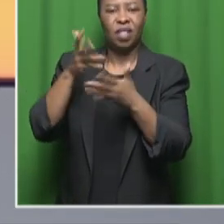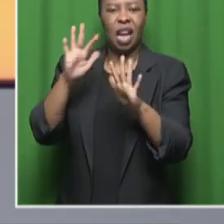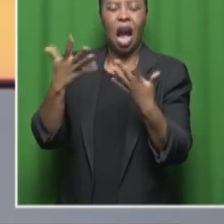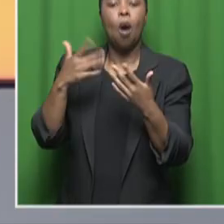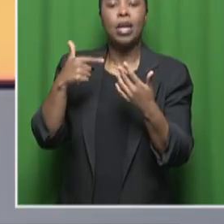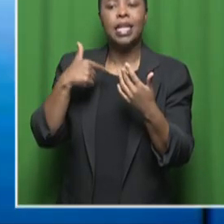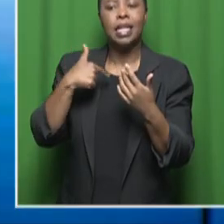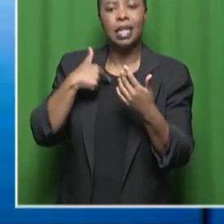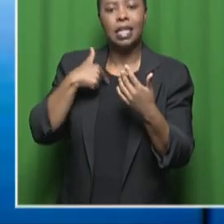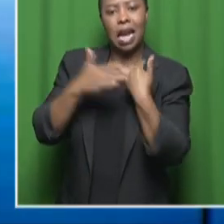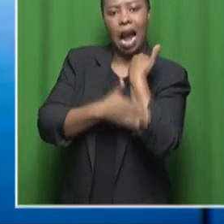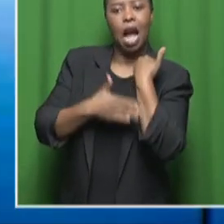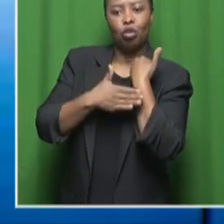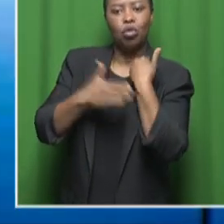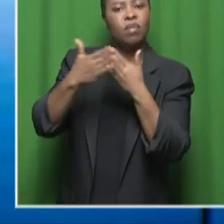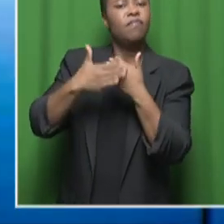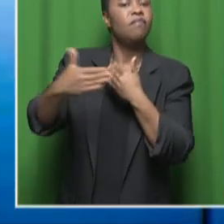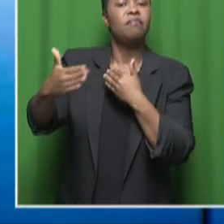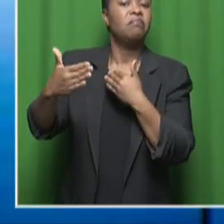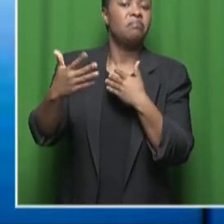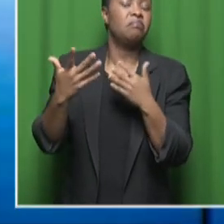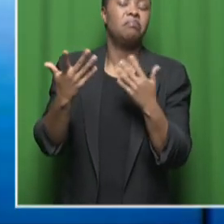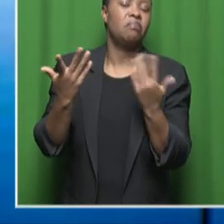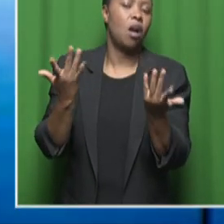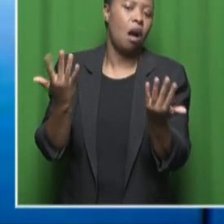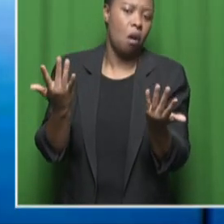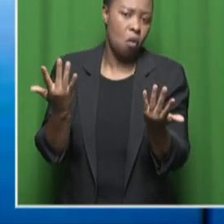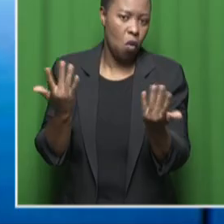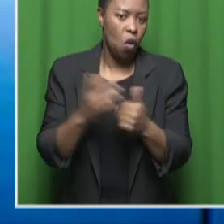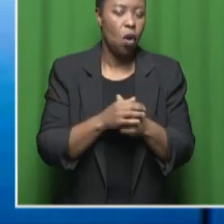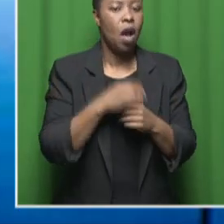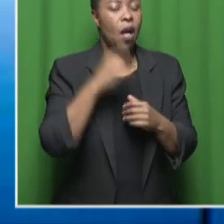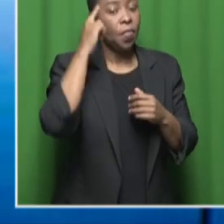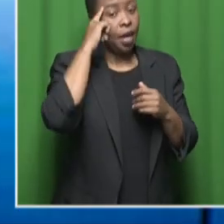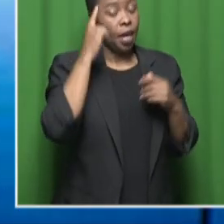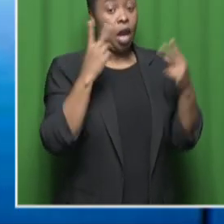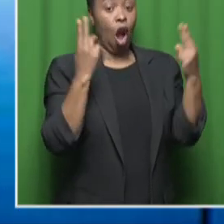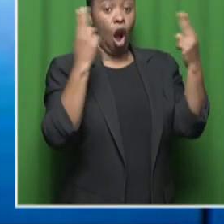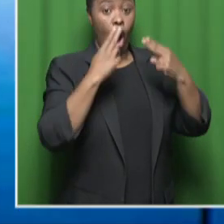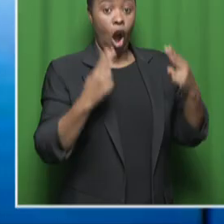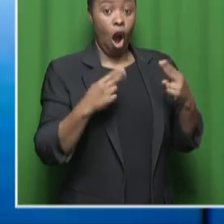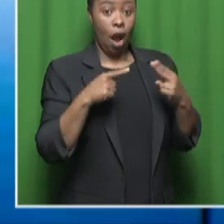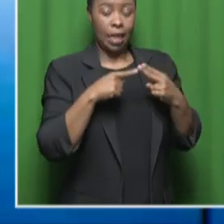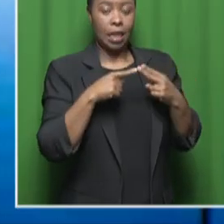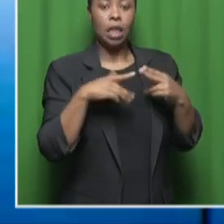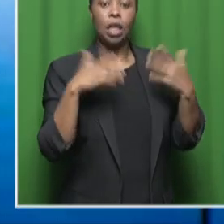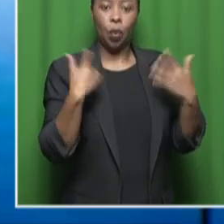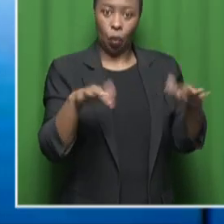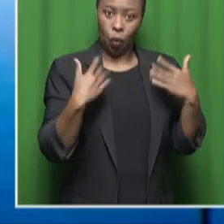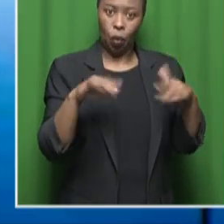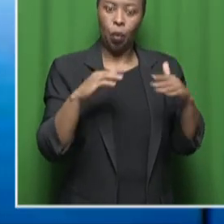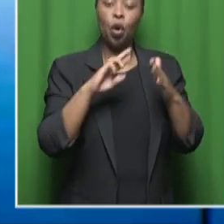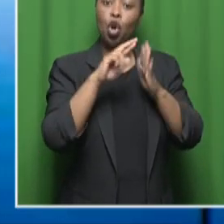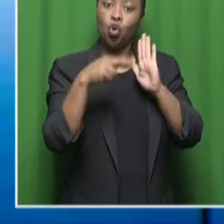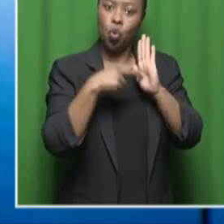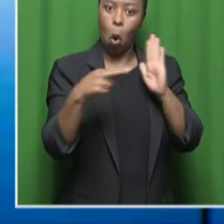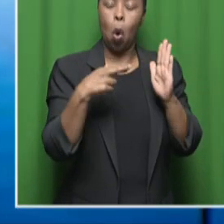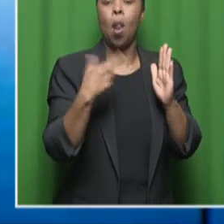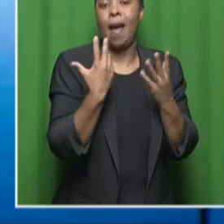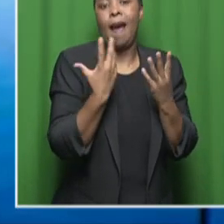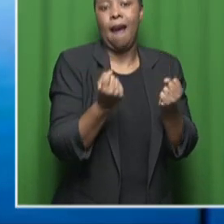headed? Yeah, I think definitely art overall has, a role to play in our modern society as